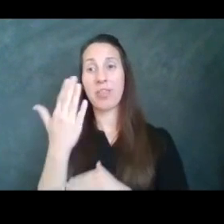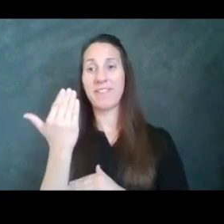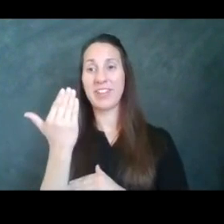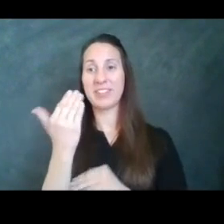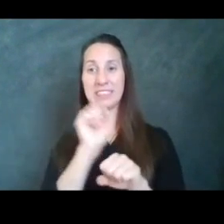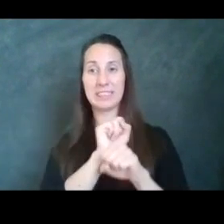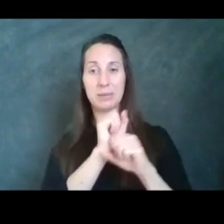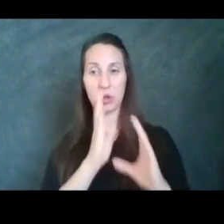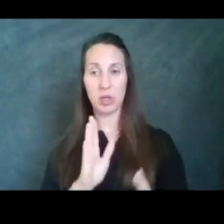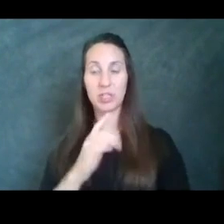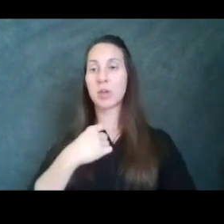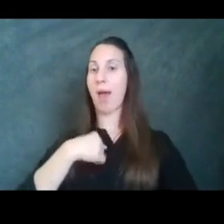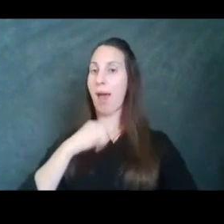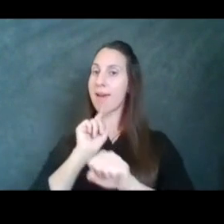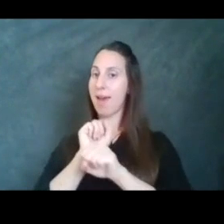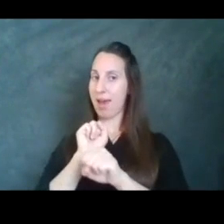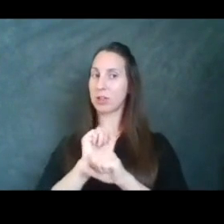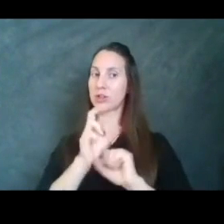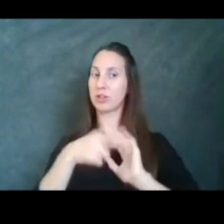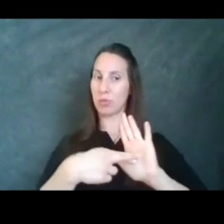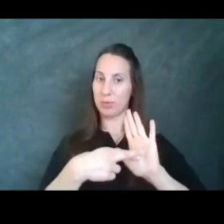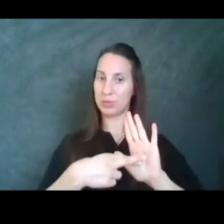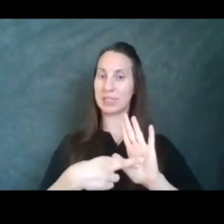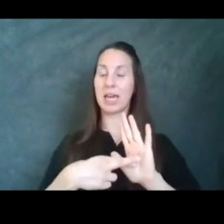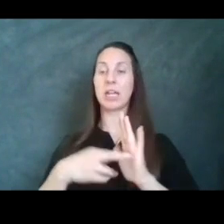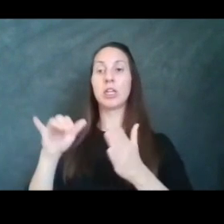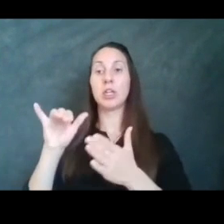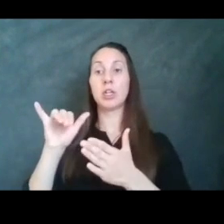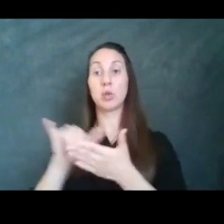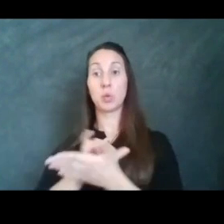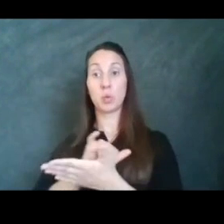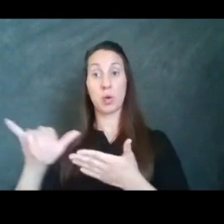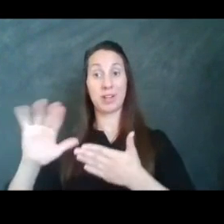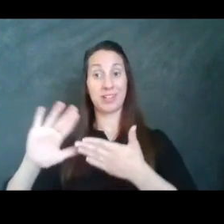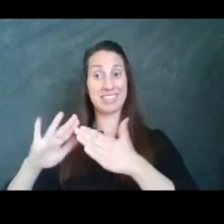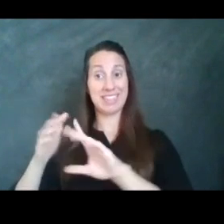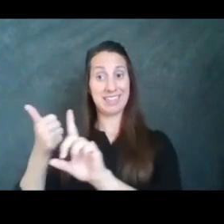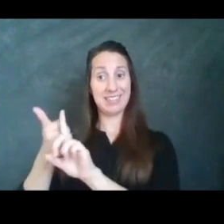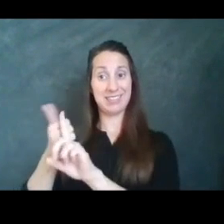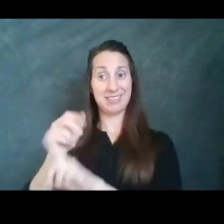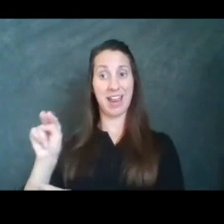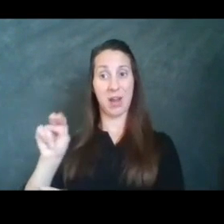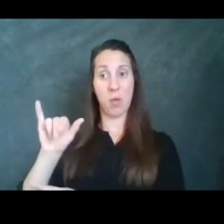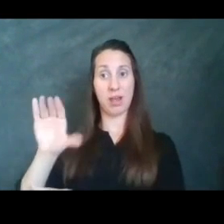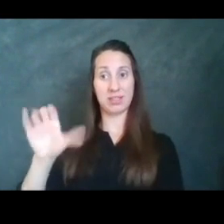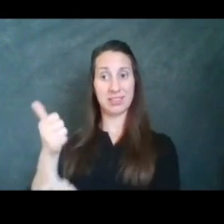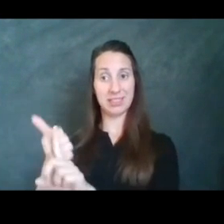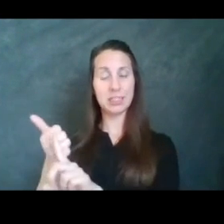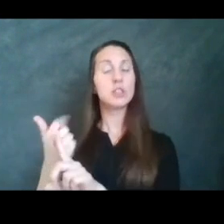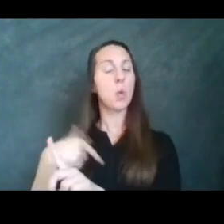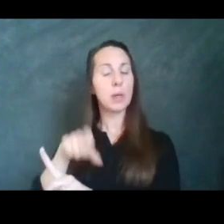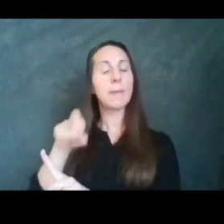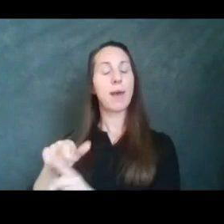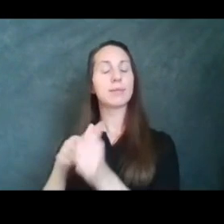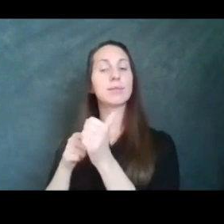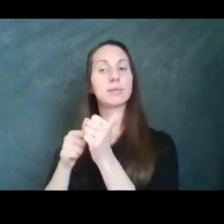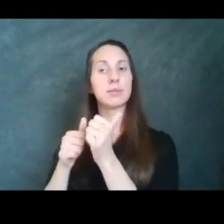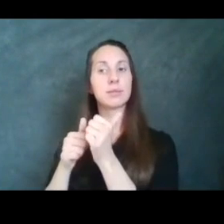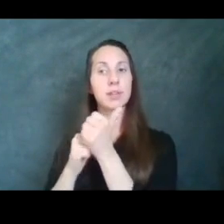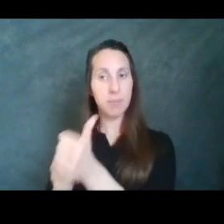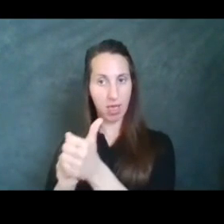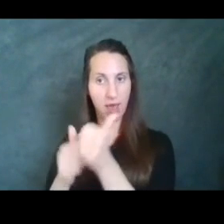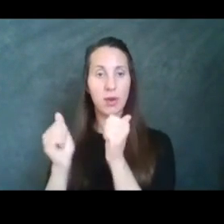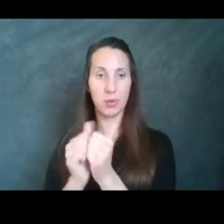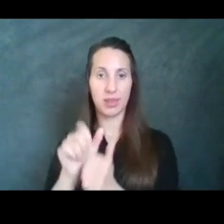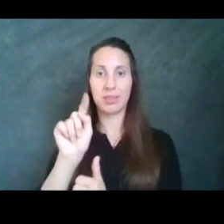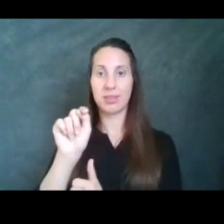I actually represent the city of New York, and we therefore have to comply under Title I of the ADA, as